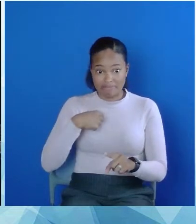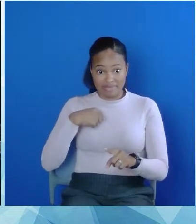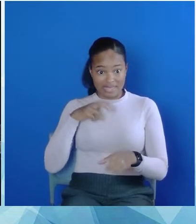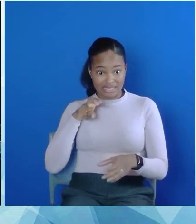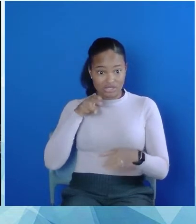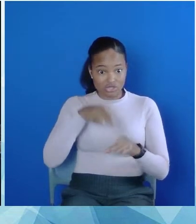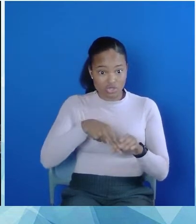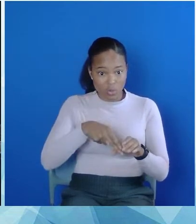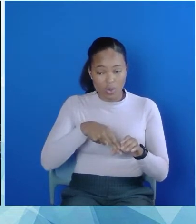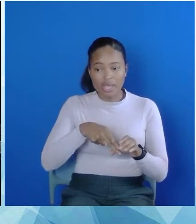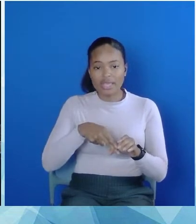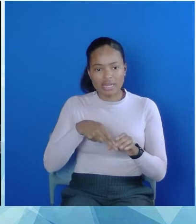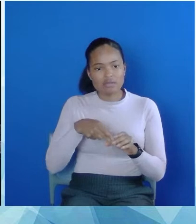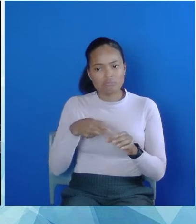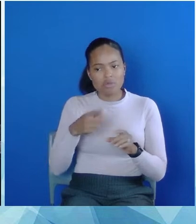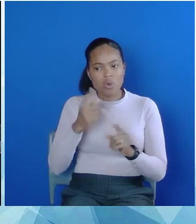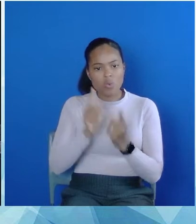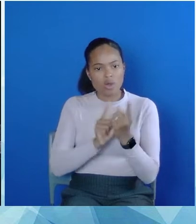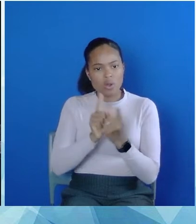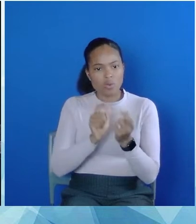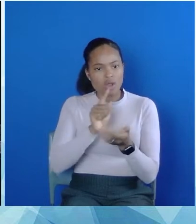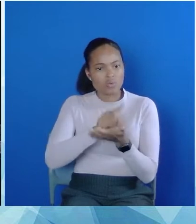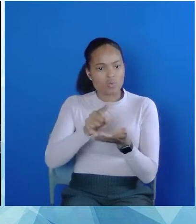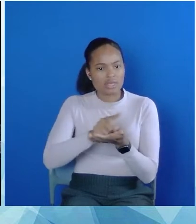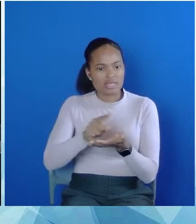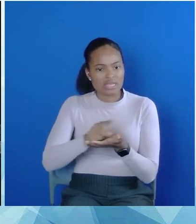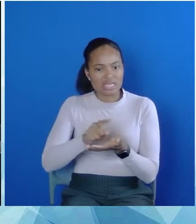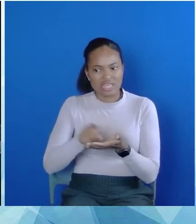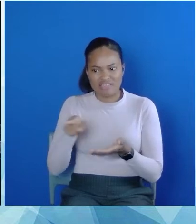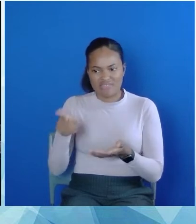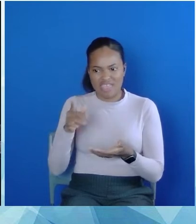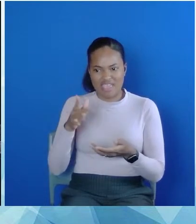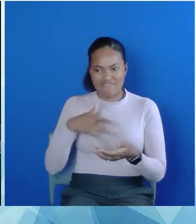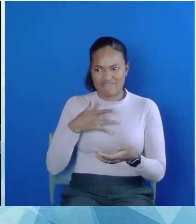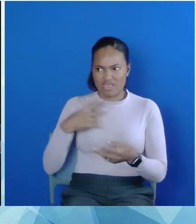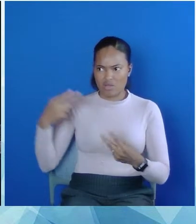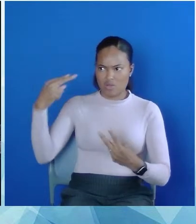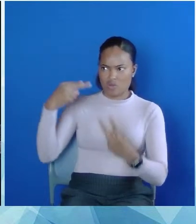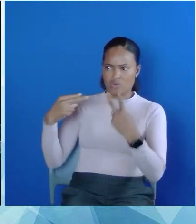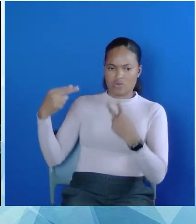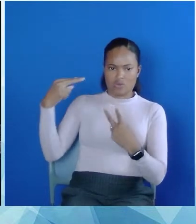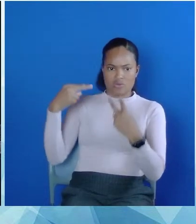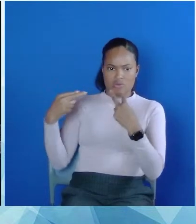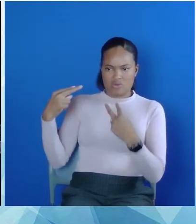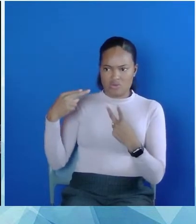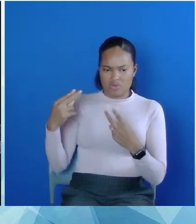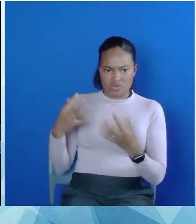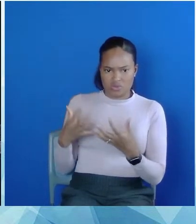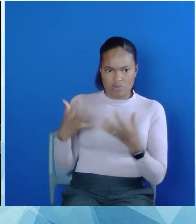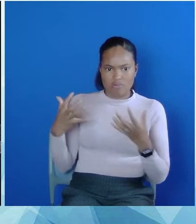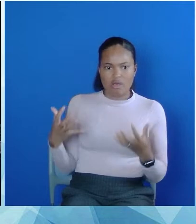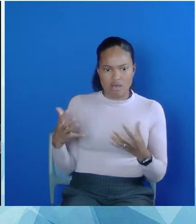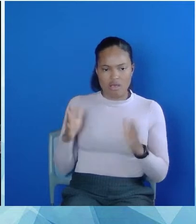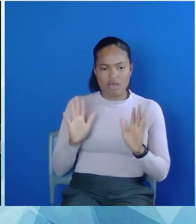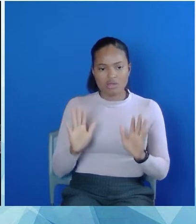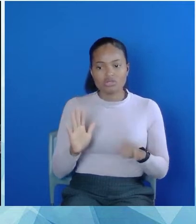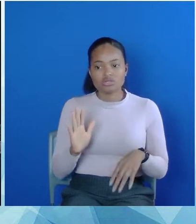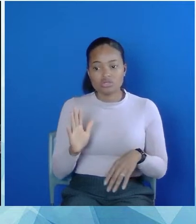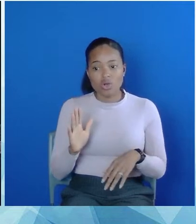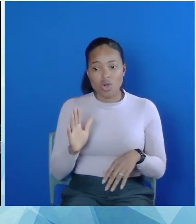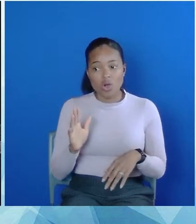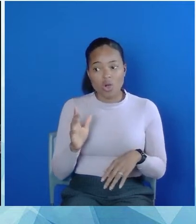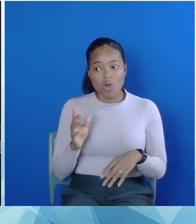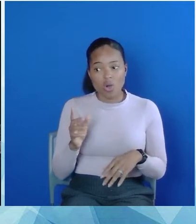weekly. They felt a little bubble wrapped. And so we have a pretty awesome